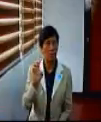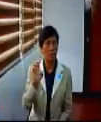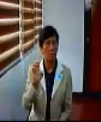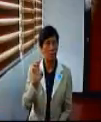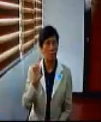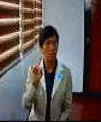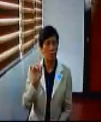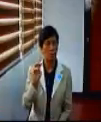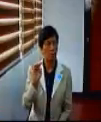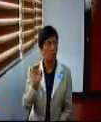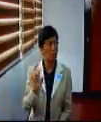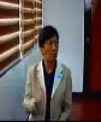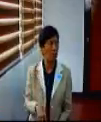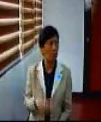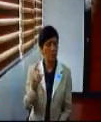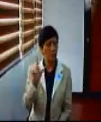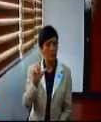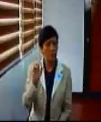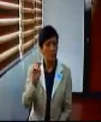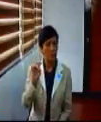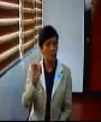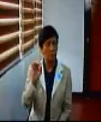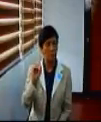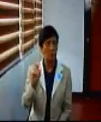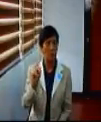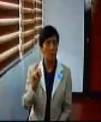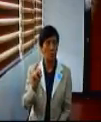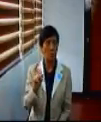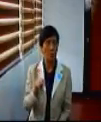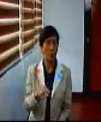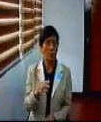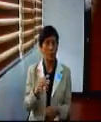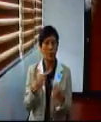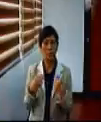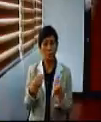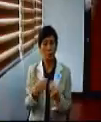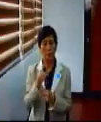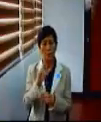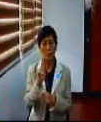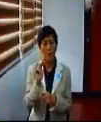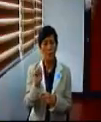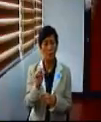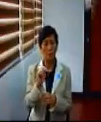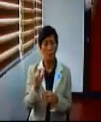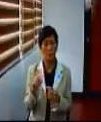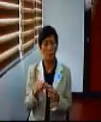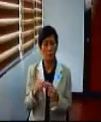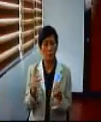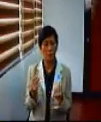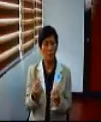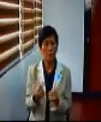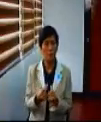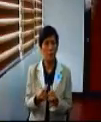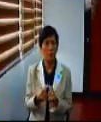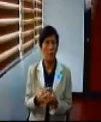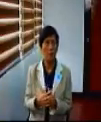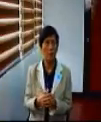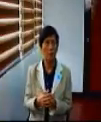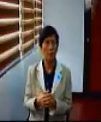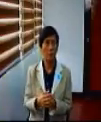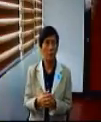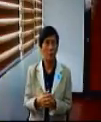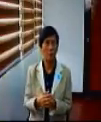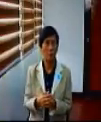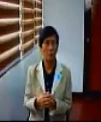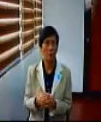the London Global Gateway, and a member of the United Nations Working Group on Business and Human Rights. He